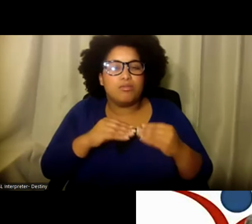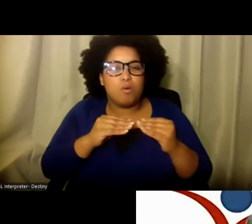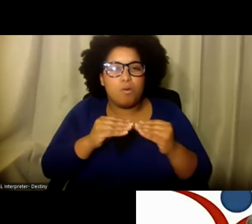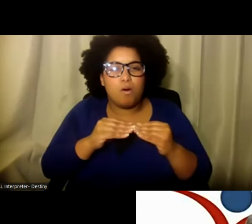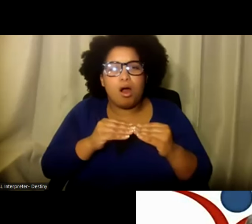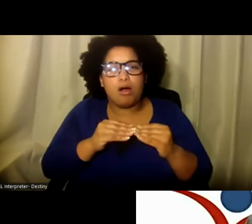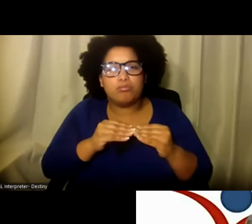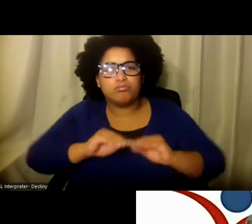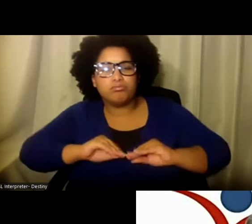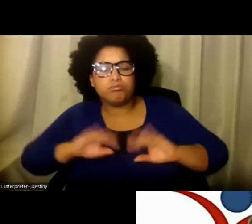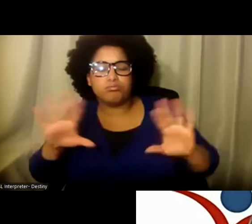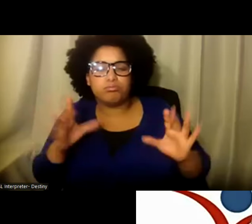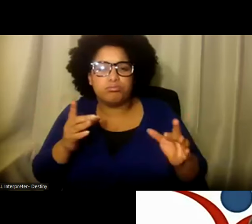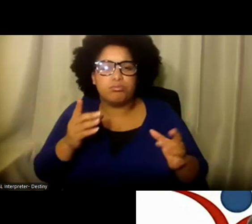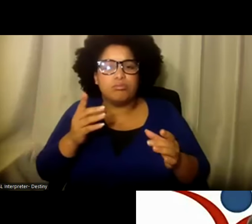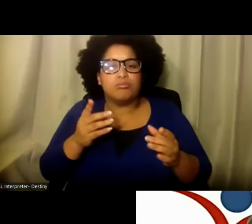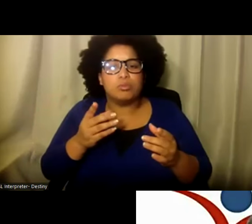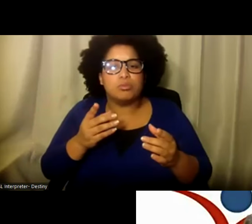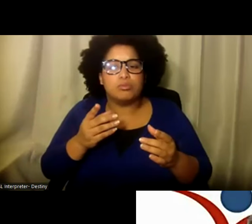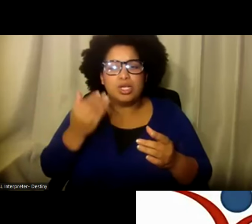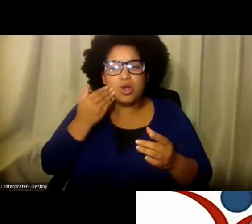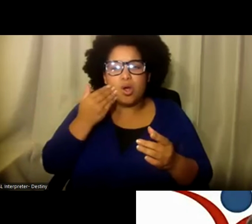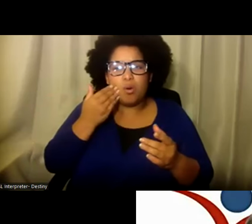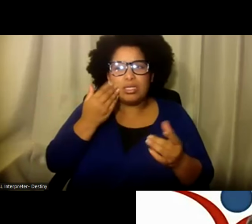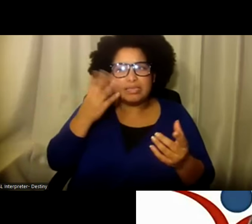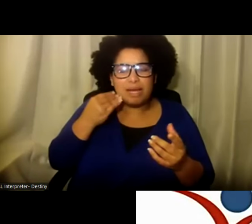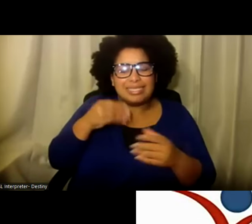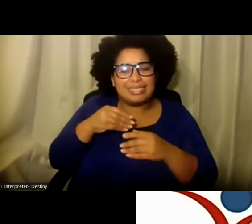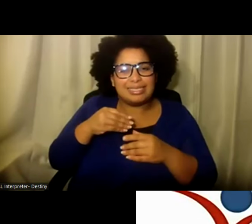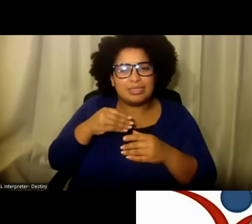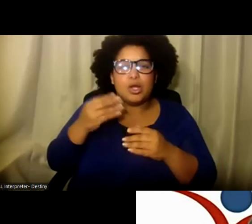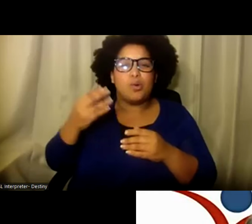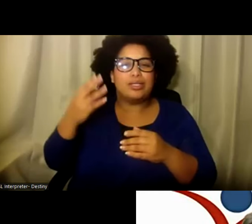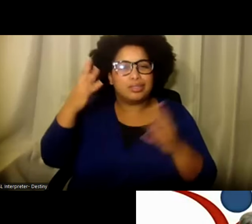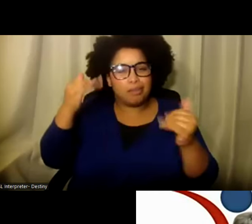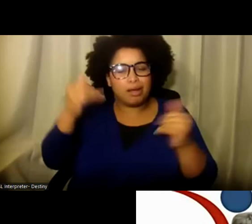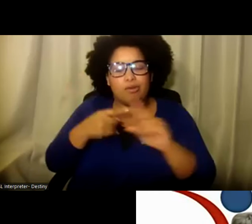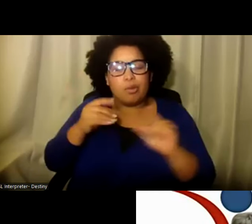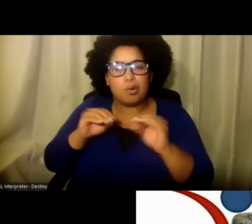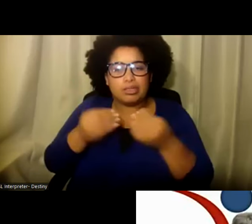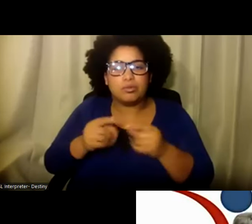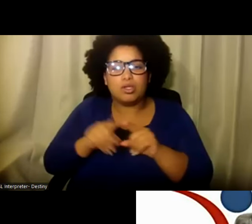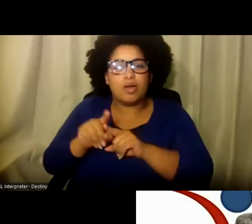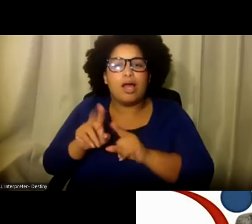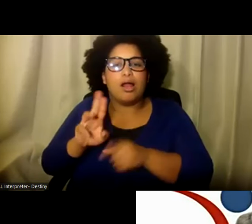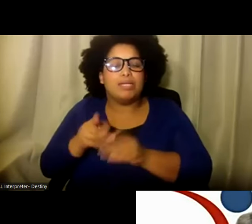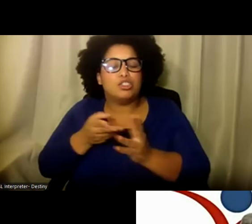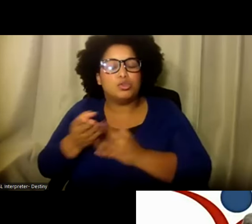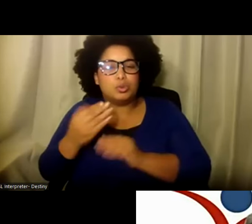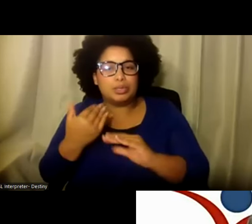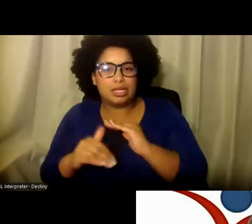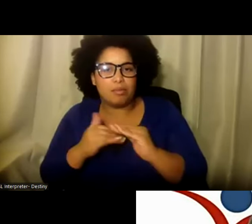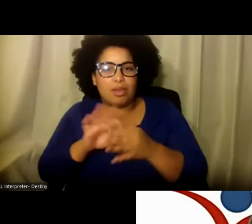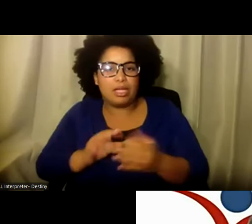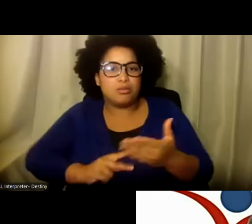the organization. We also had weekly updates through email regarding our program, the state,